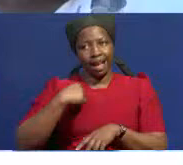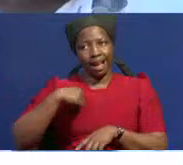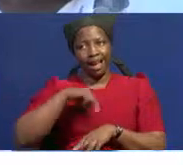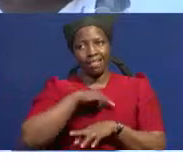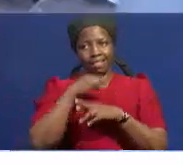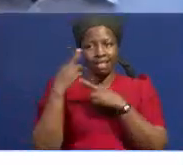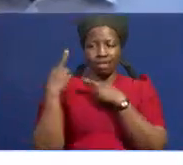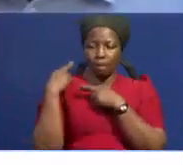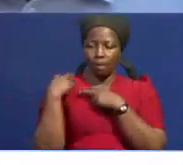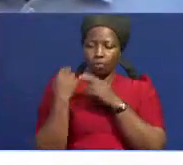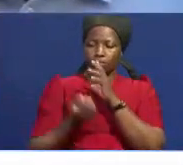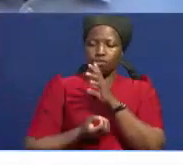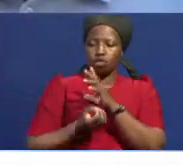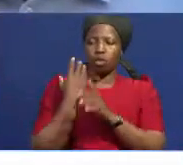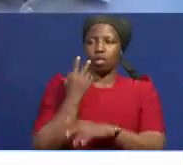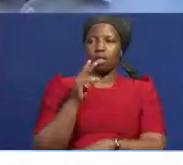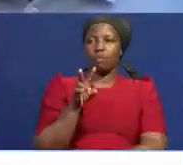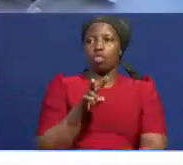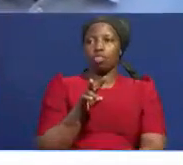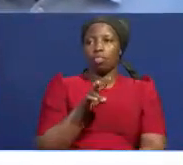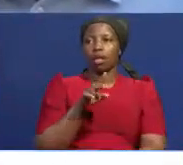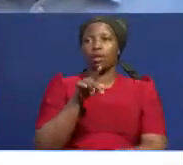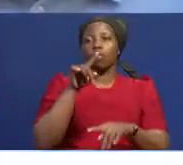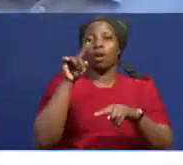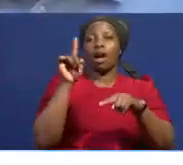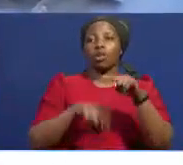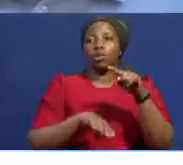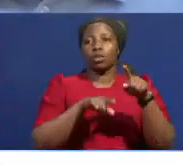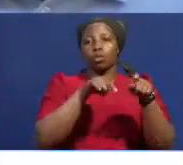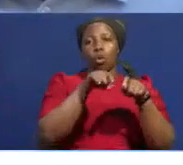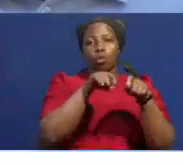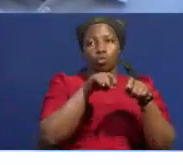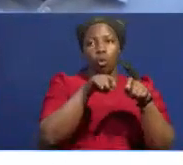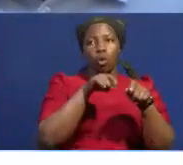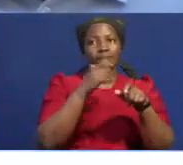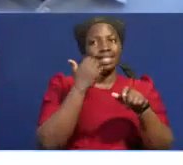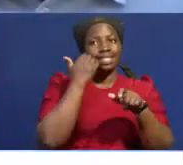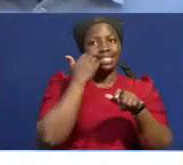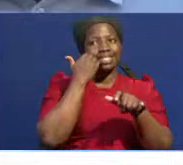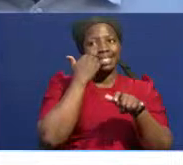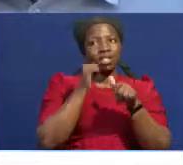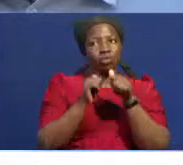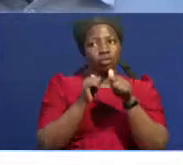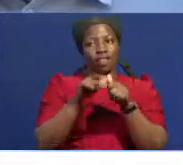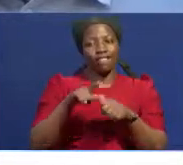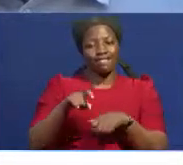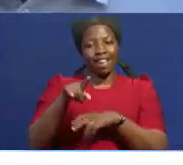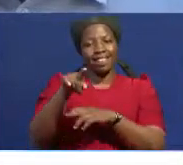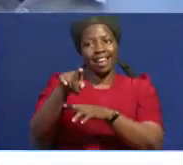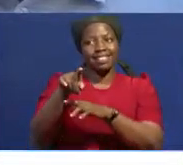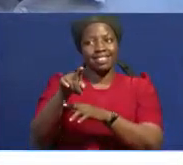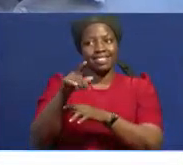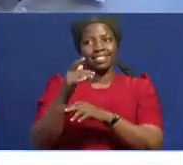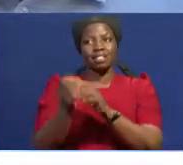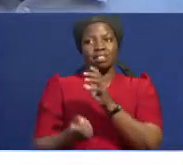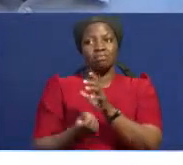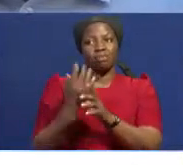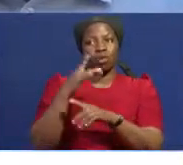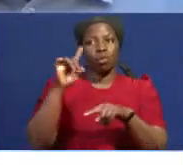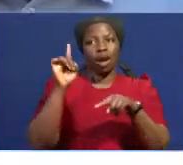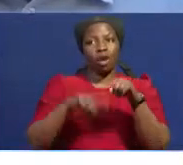two vaccines. You cannot control viral diseases caused by viruses. You cannot control